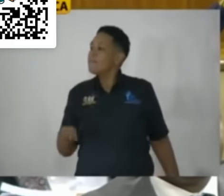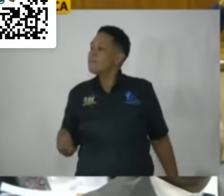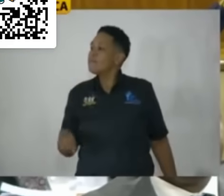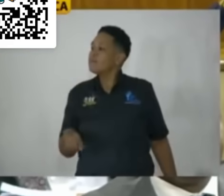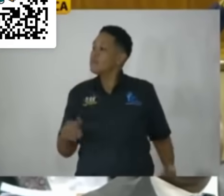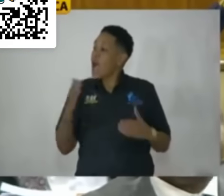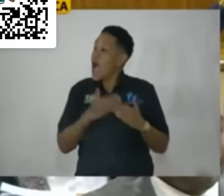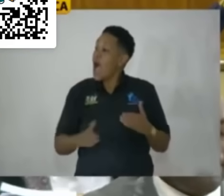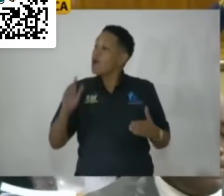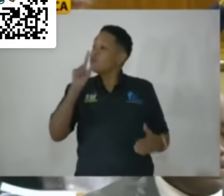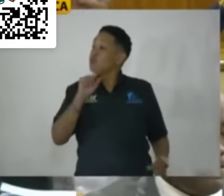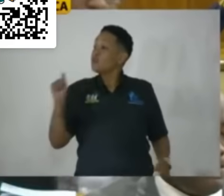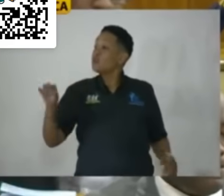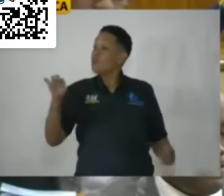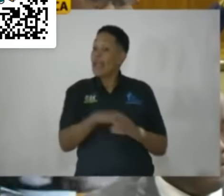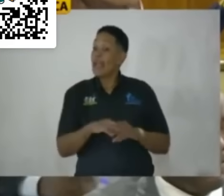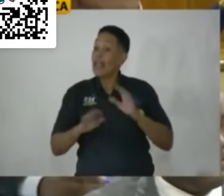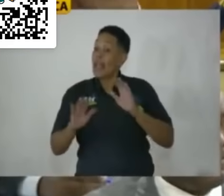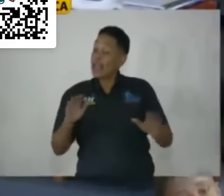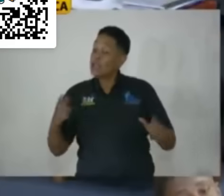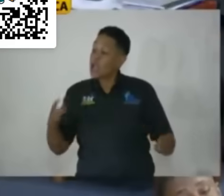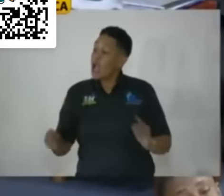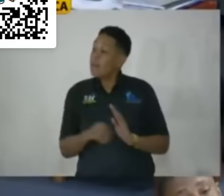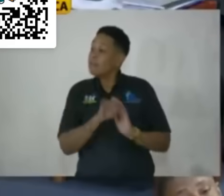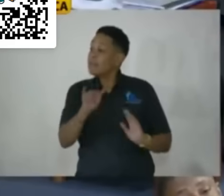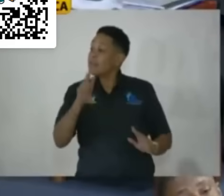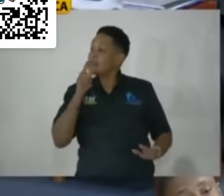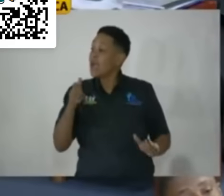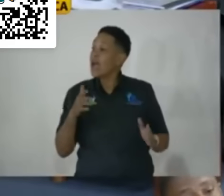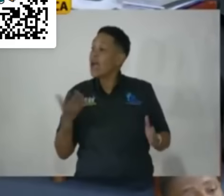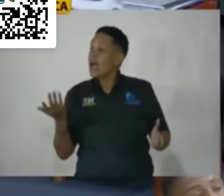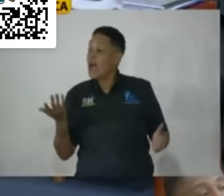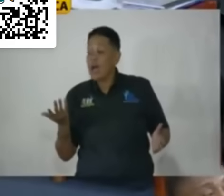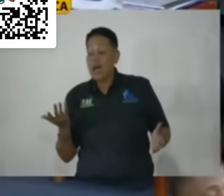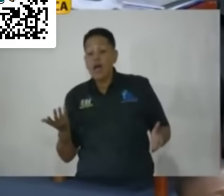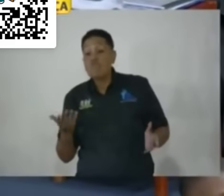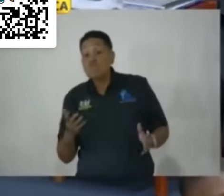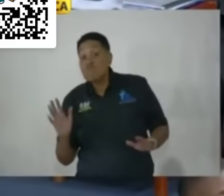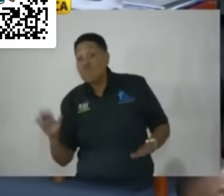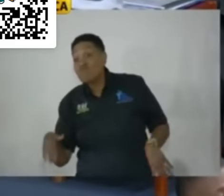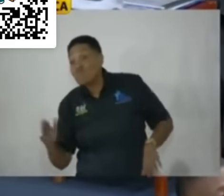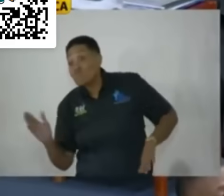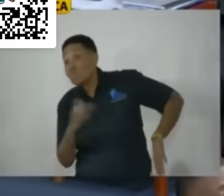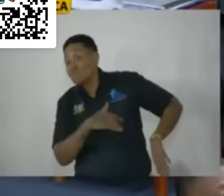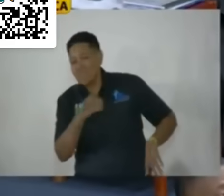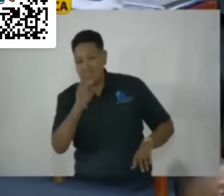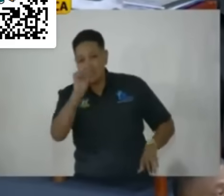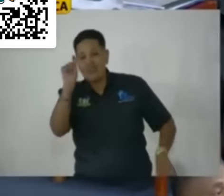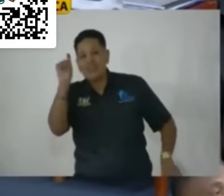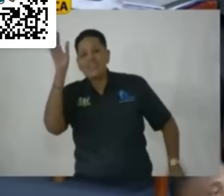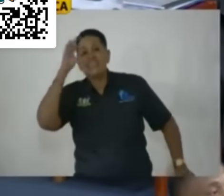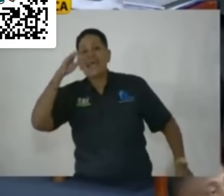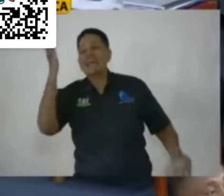the 2020 election that there was a departure from that convention, and it was